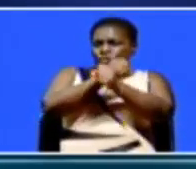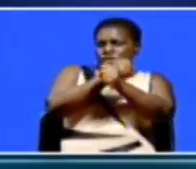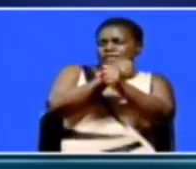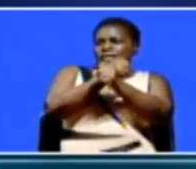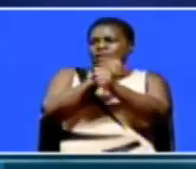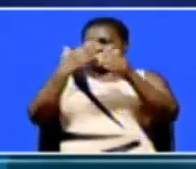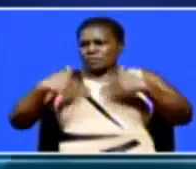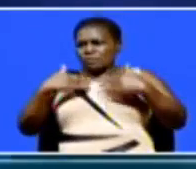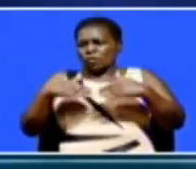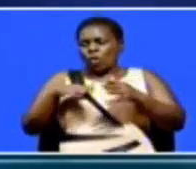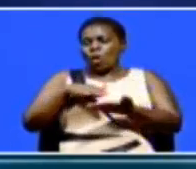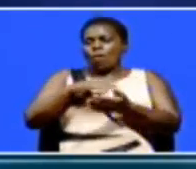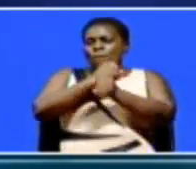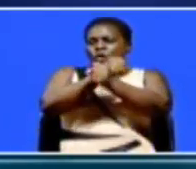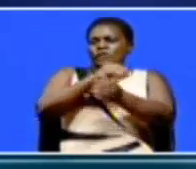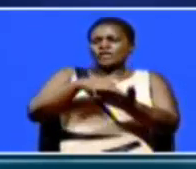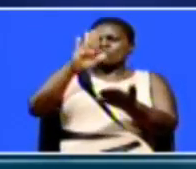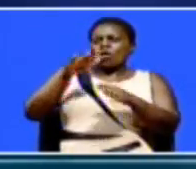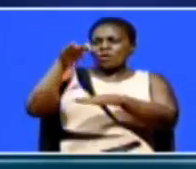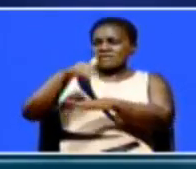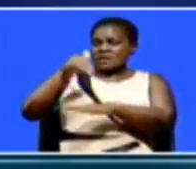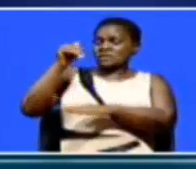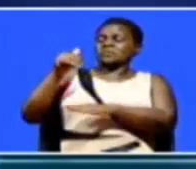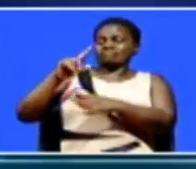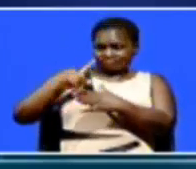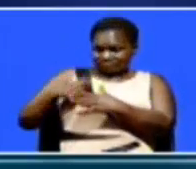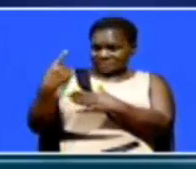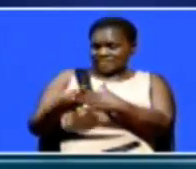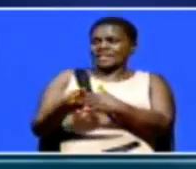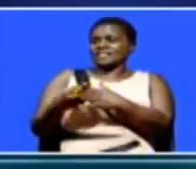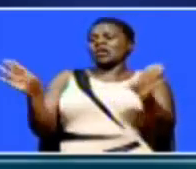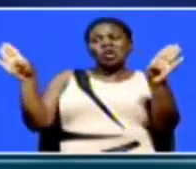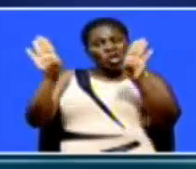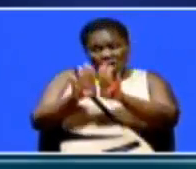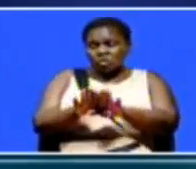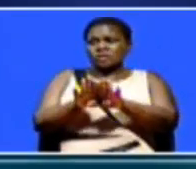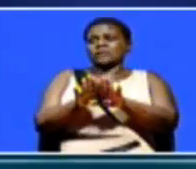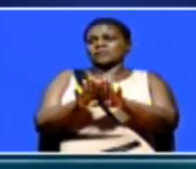prevent further infections from happening, then we will be closed for as long as there is this pandemic.